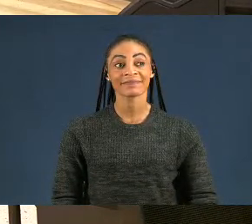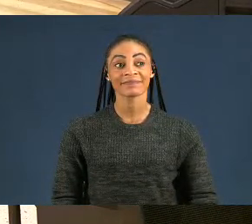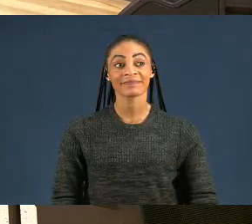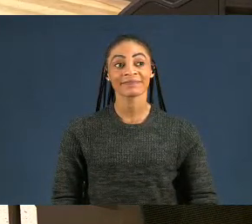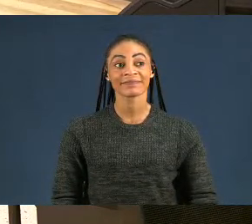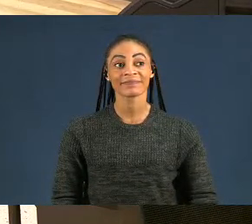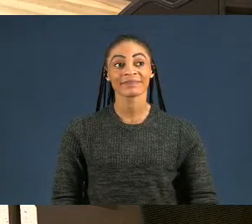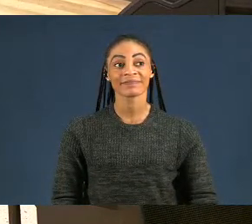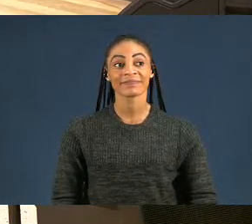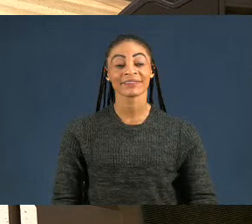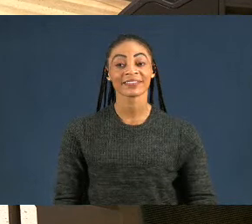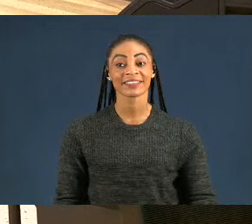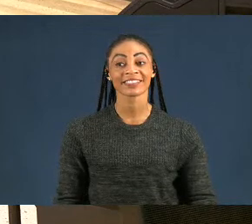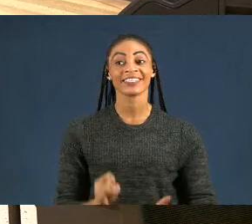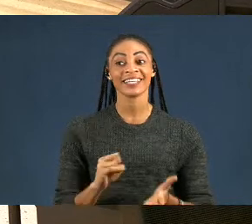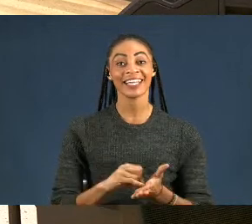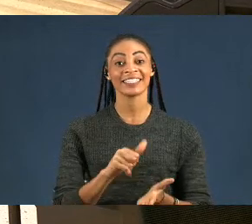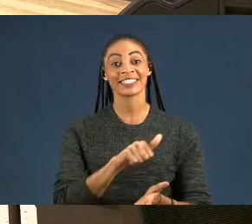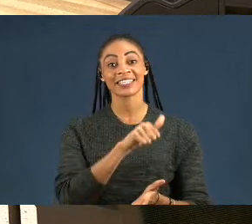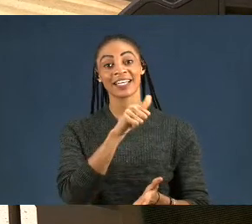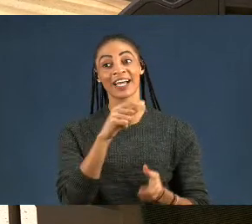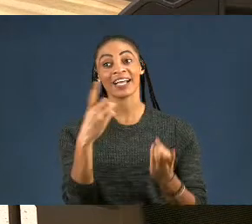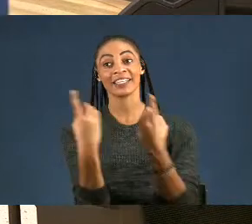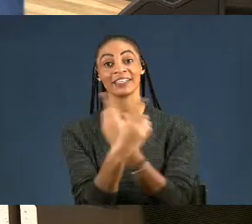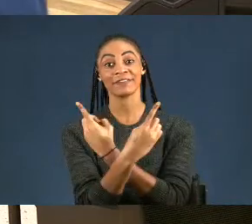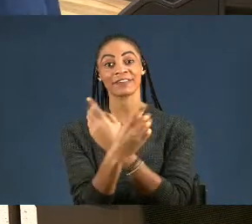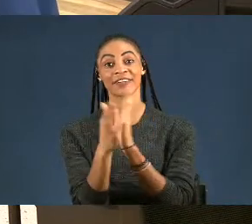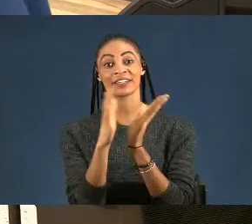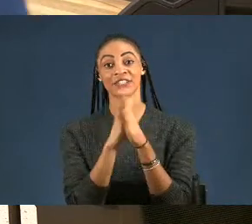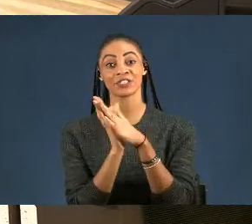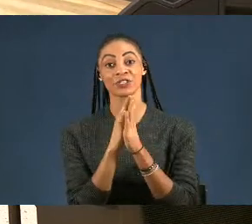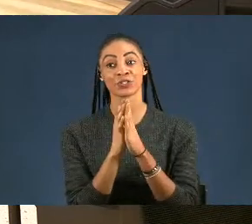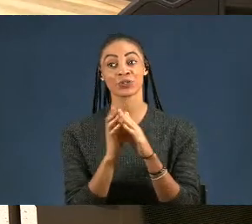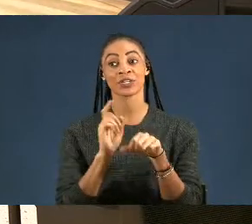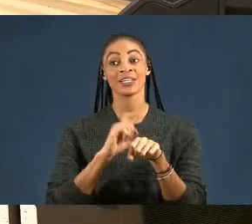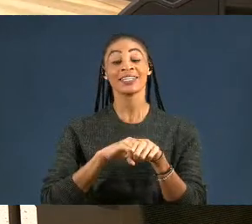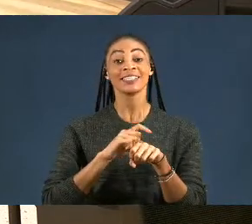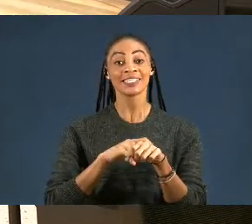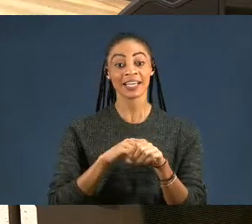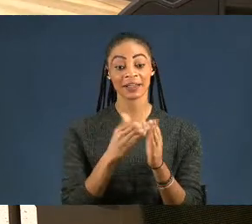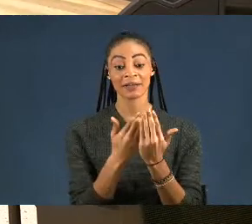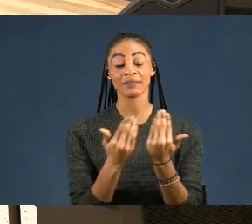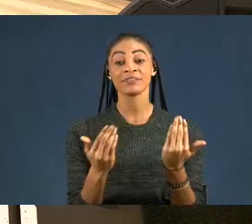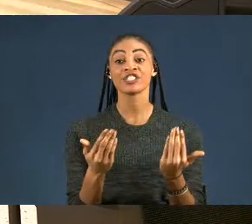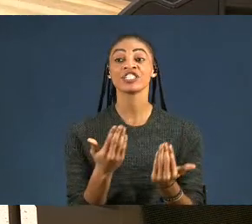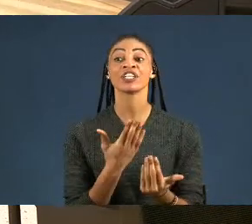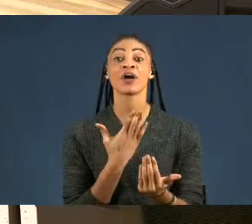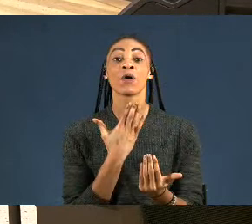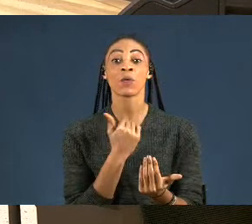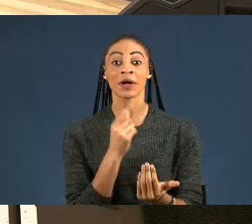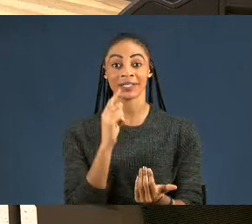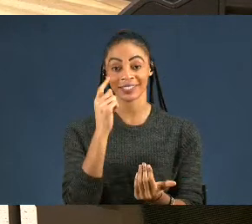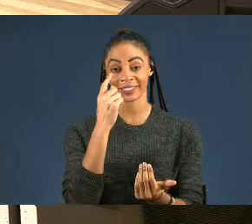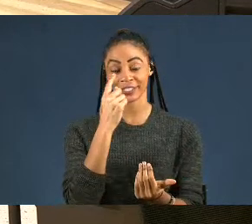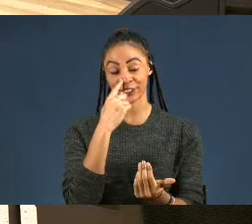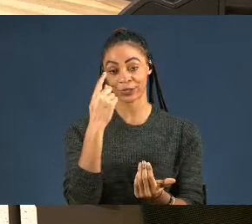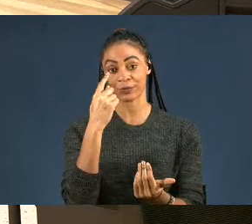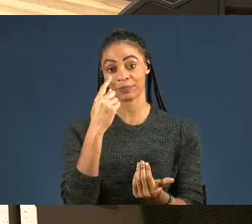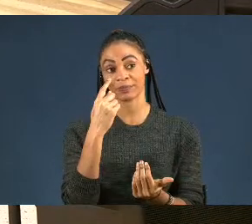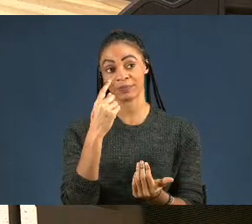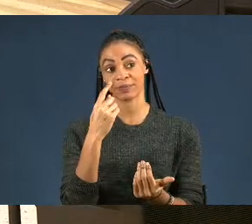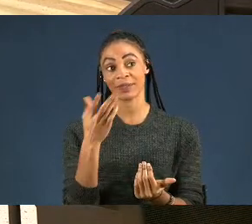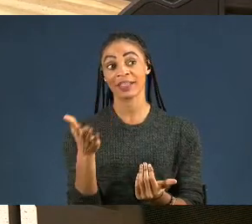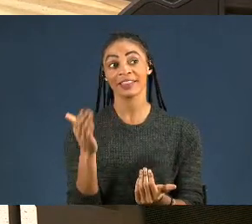It's a whole world also. It's another story. Yeah? When the children want to go shopping, they know who to go shopping with. Me,